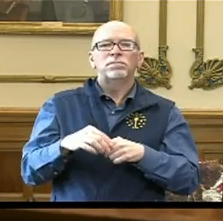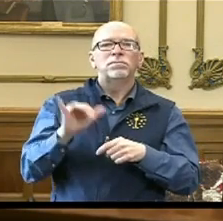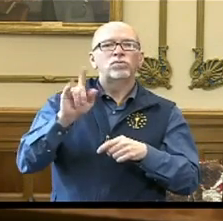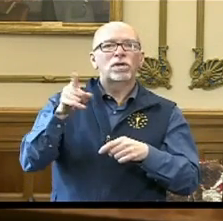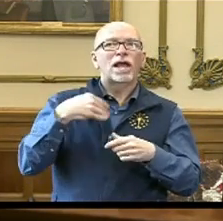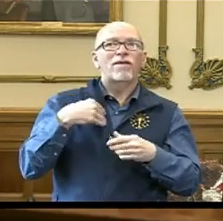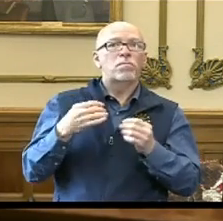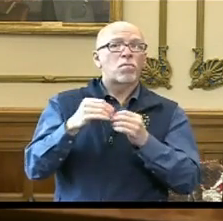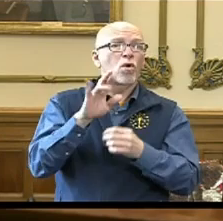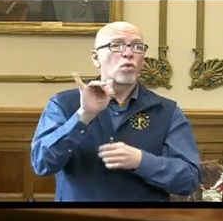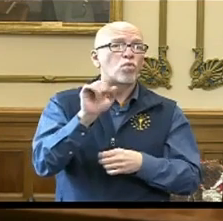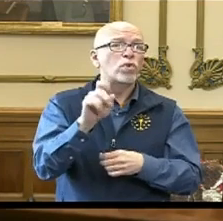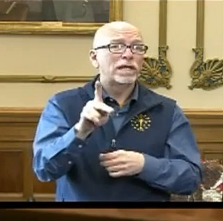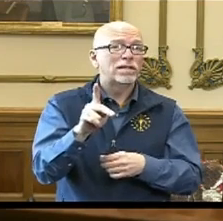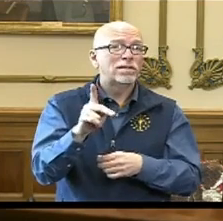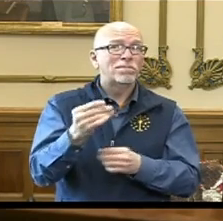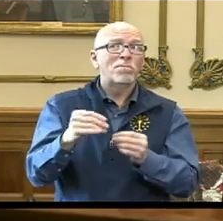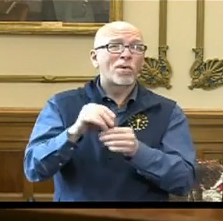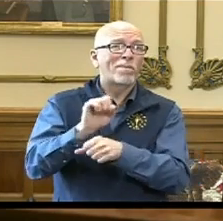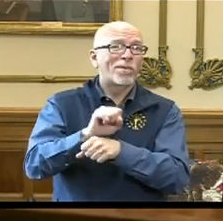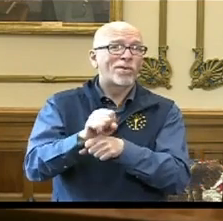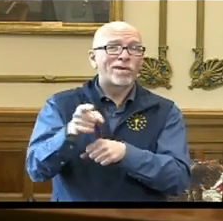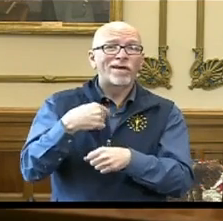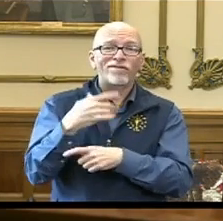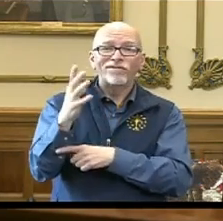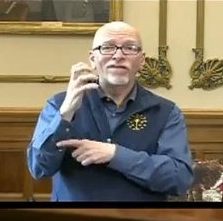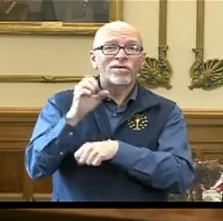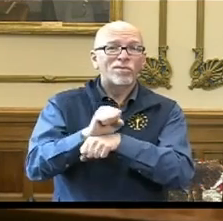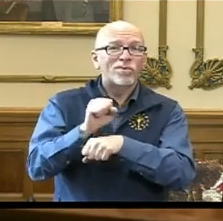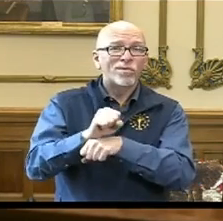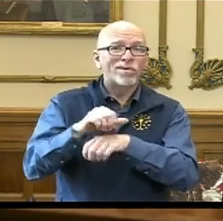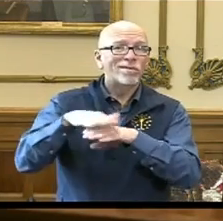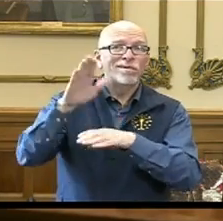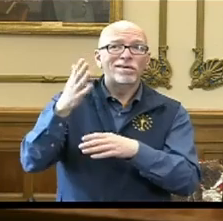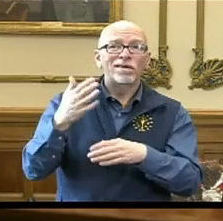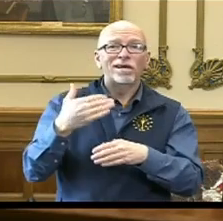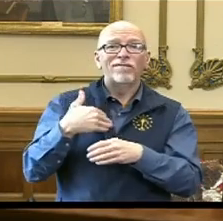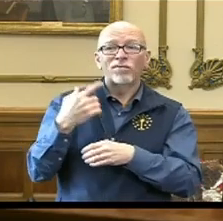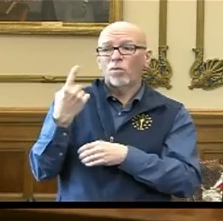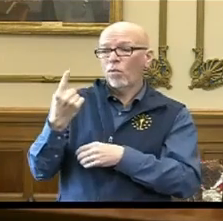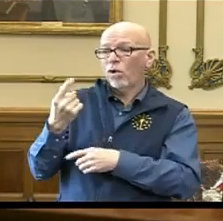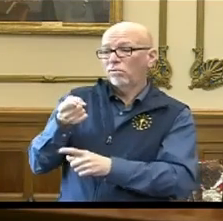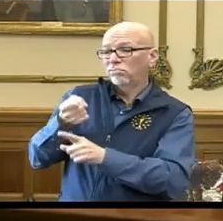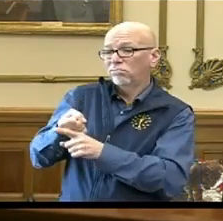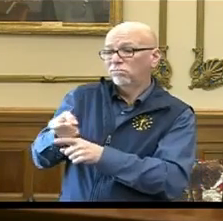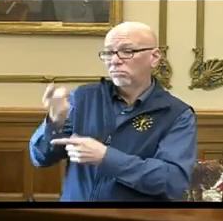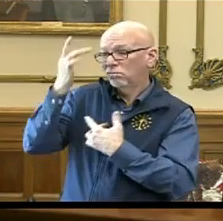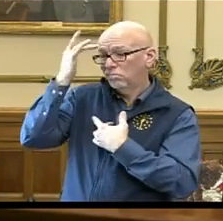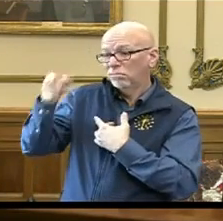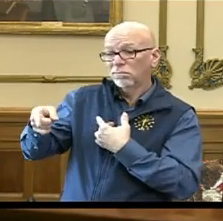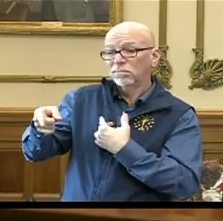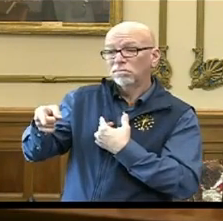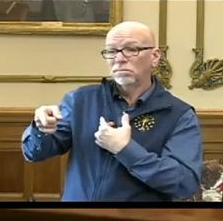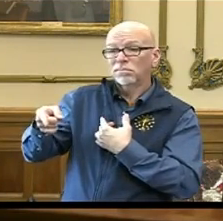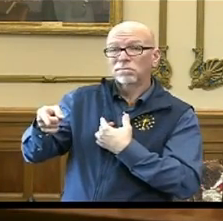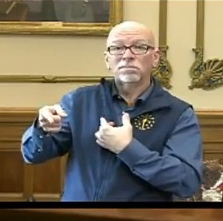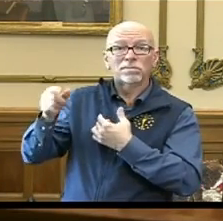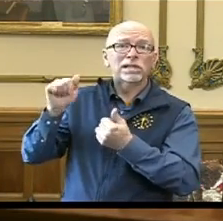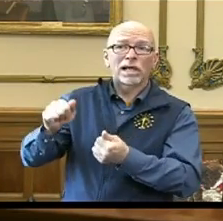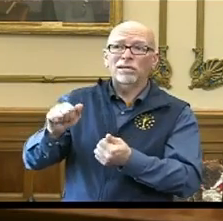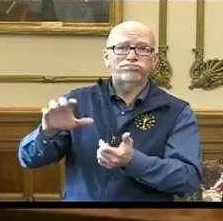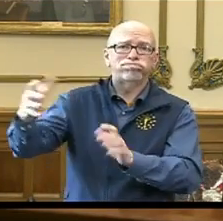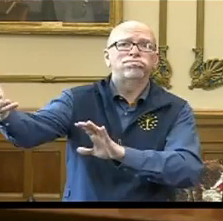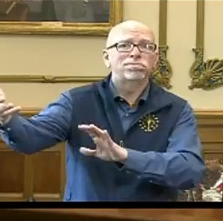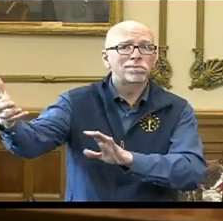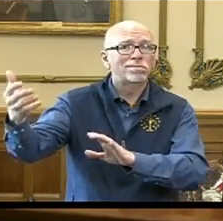most risk. Yeah. If you've got 500 employees plus and you have one instance, that pretty well is going to derail you for a